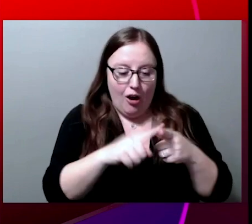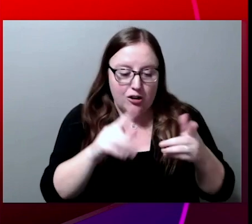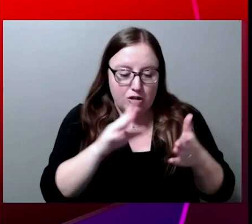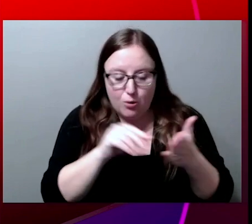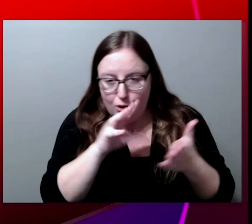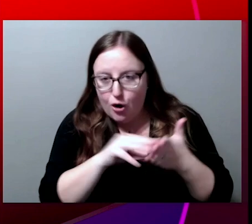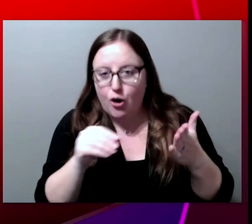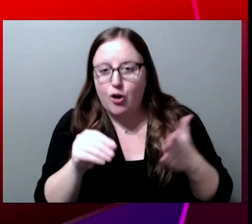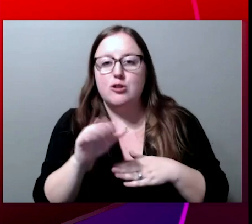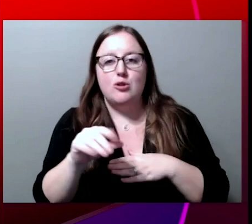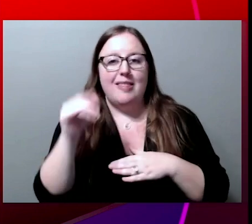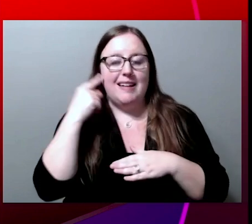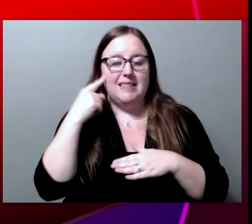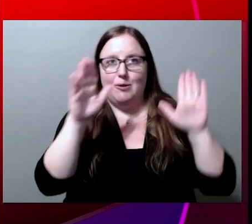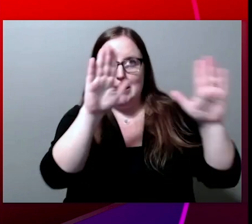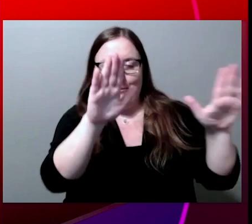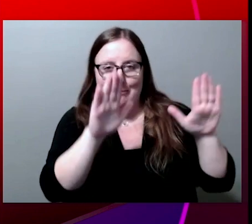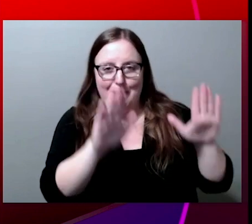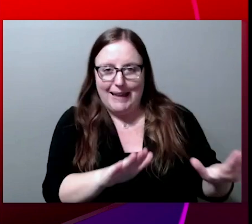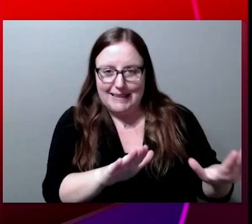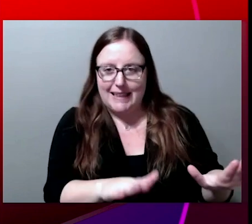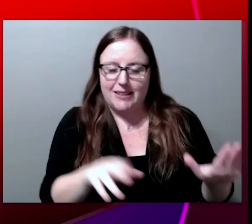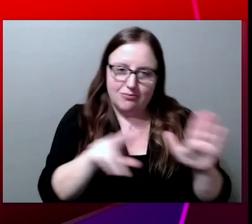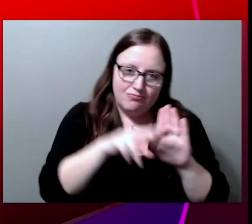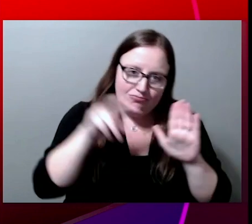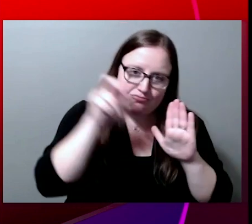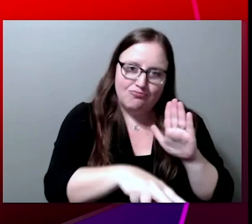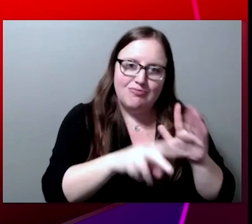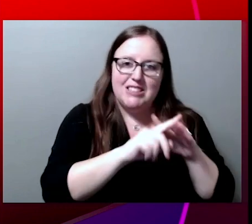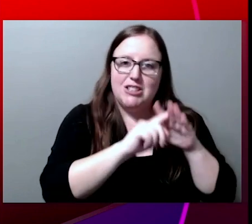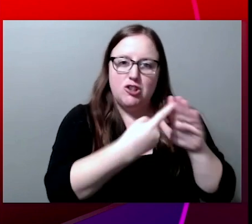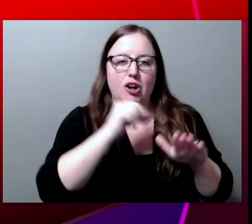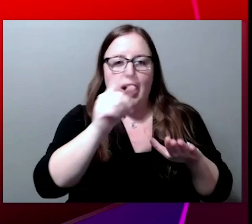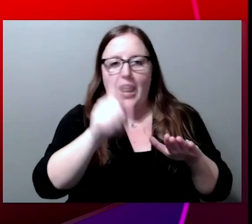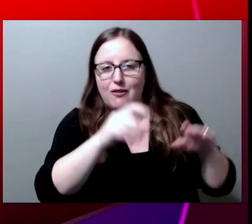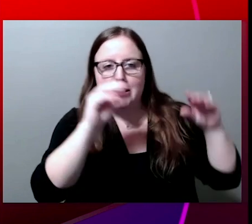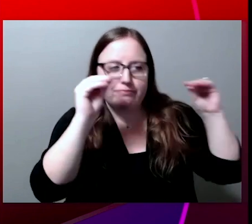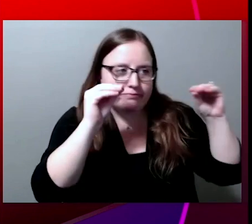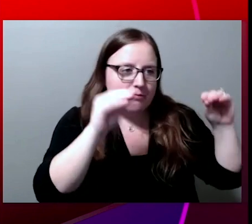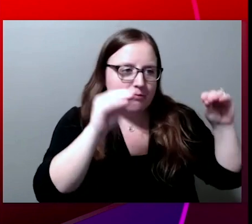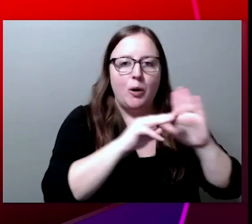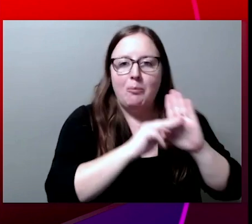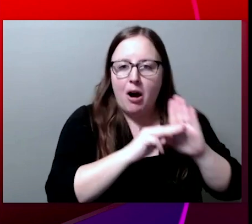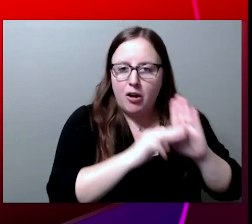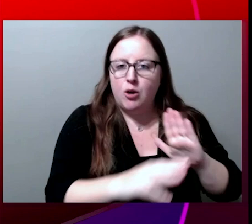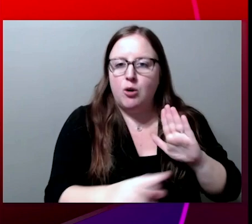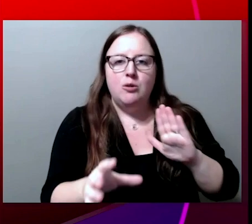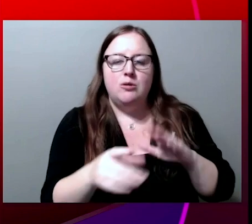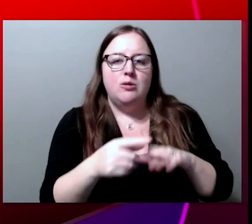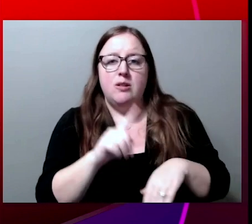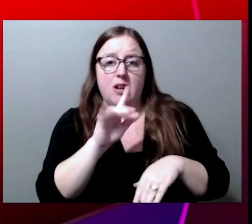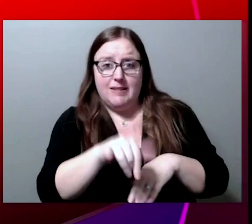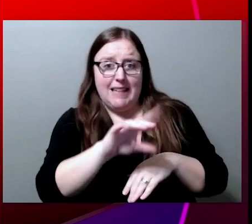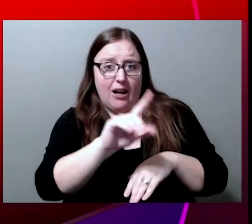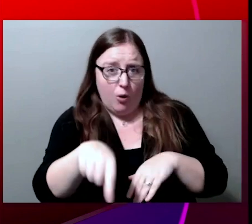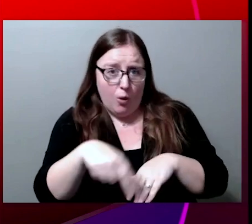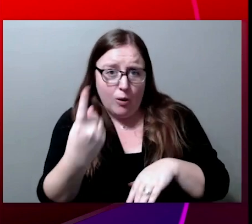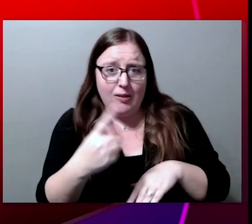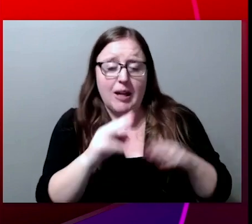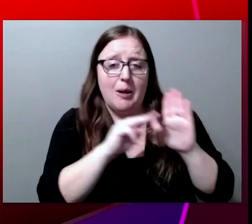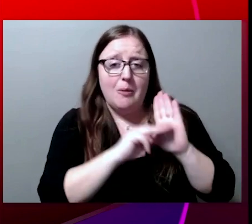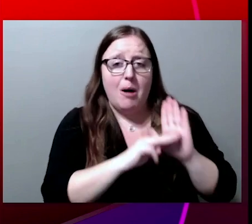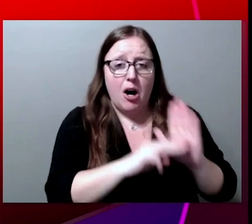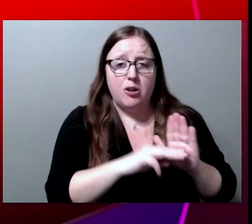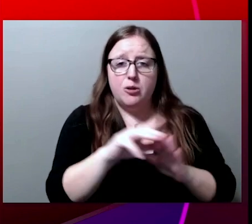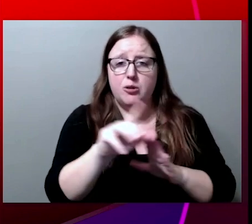sounds amazing to jump in and get started, not having to train your own model, being able to select. Are these only models,